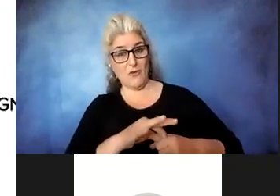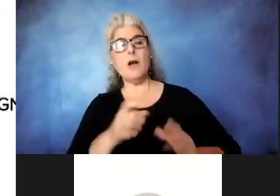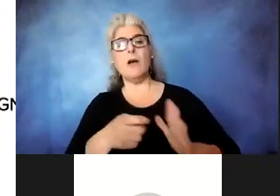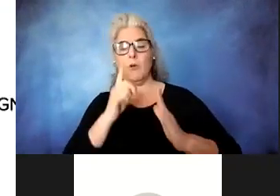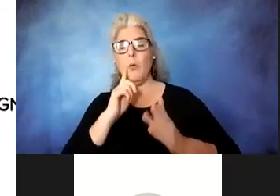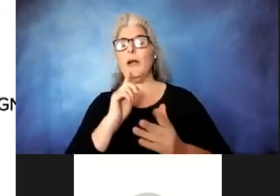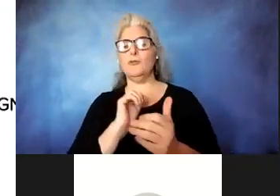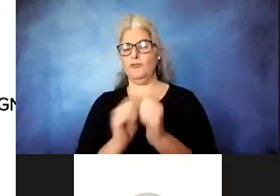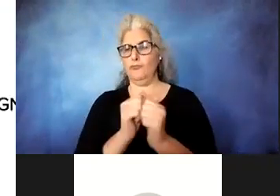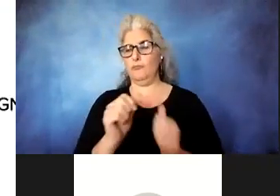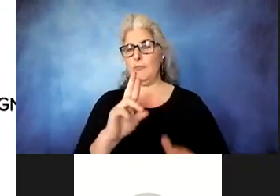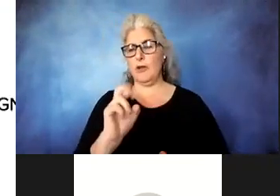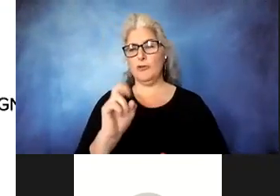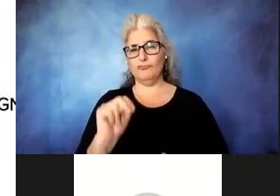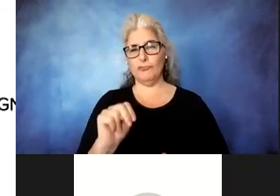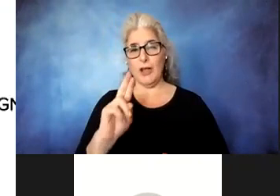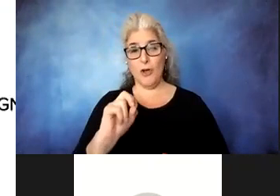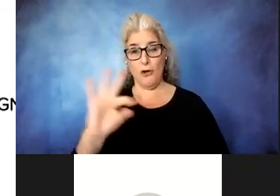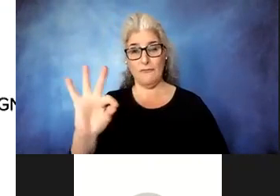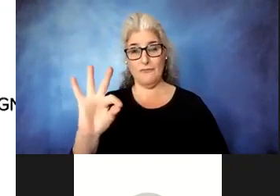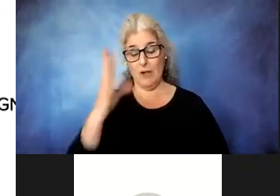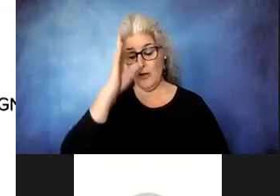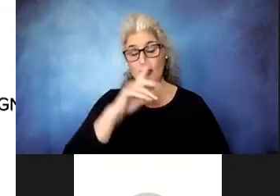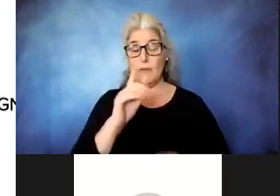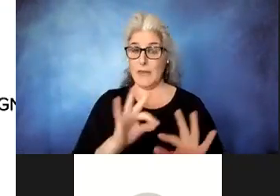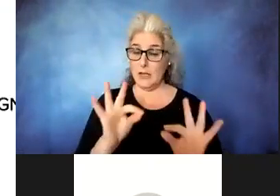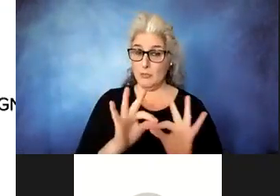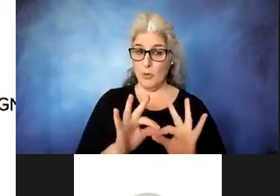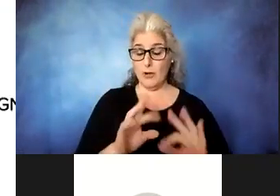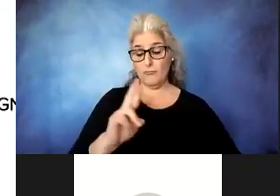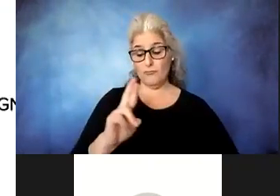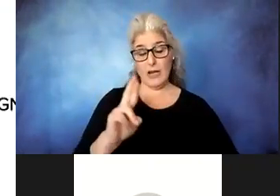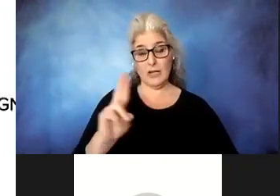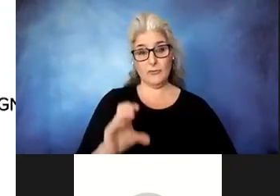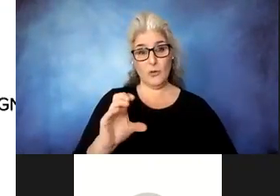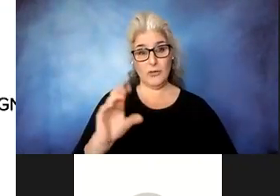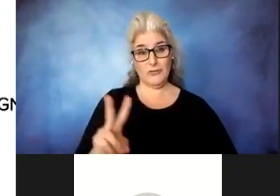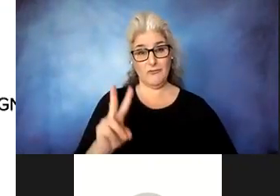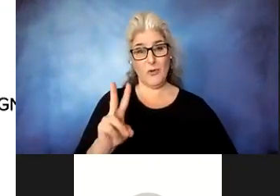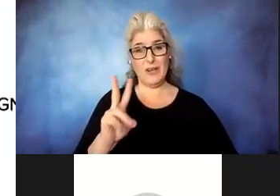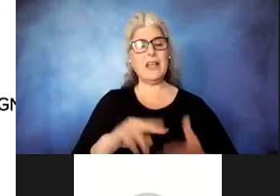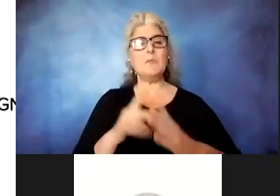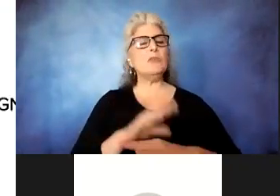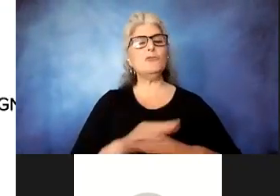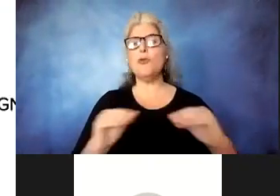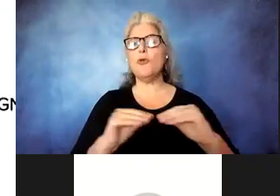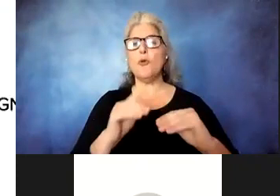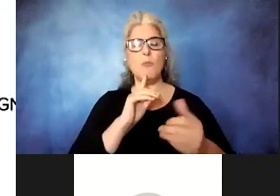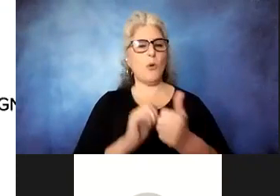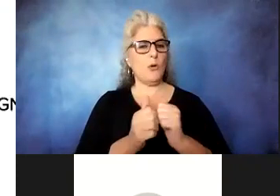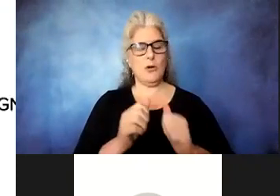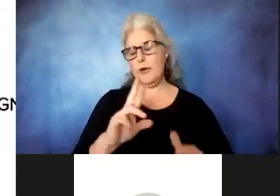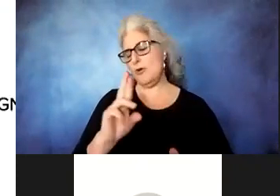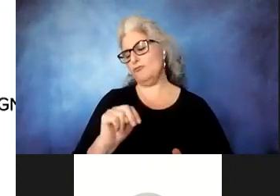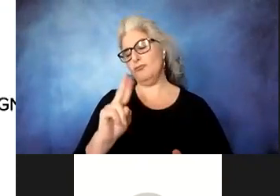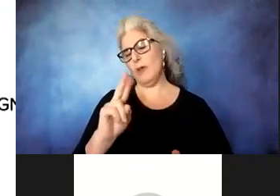and the only thing you need to know, is that ranked choice voting eliminates runoff elections in New York City. It permits the same voters who vote in the primary election to determine